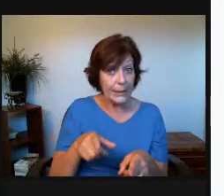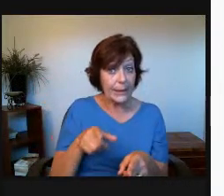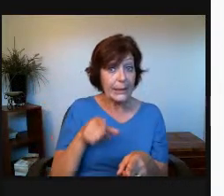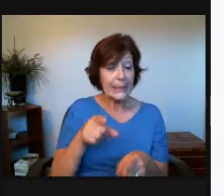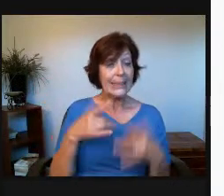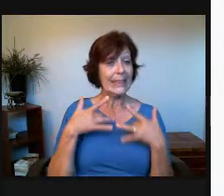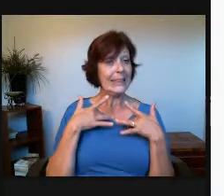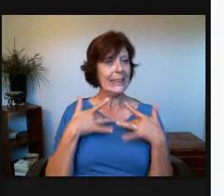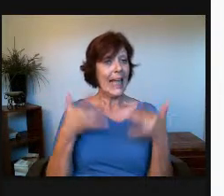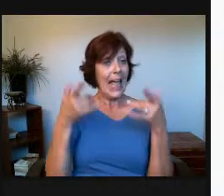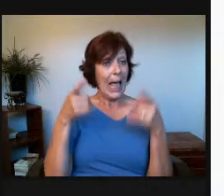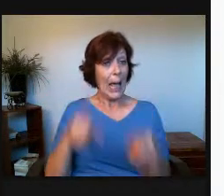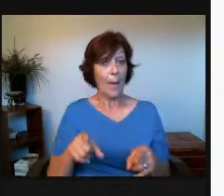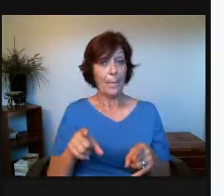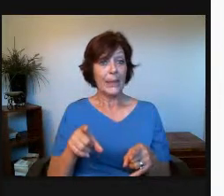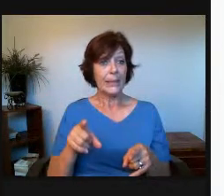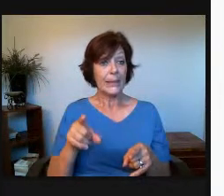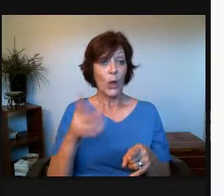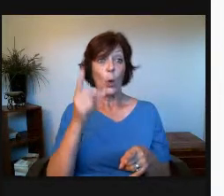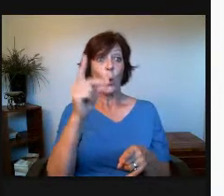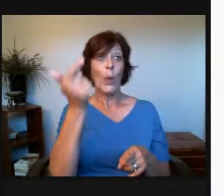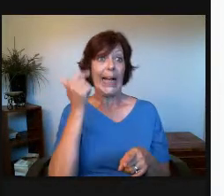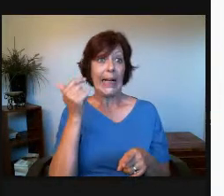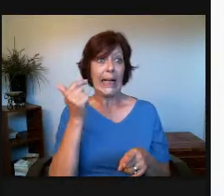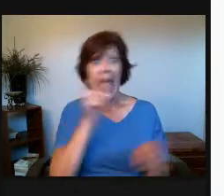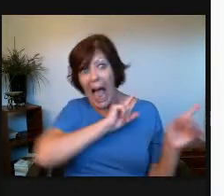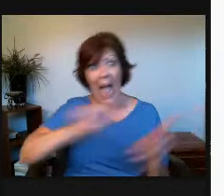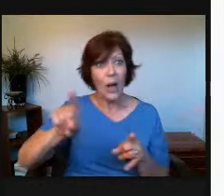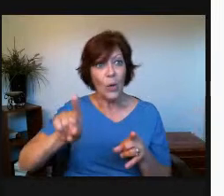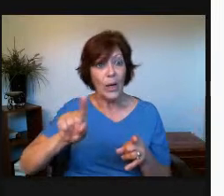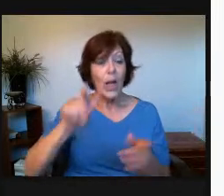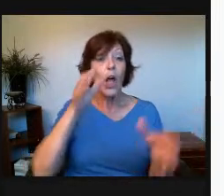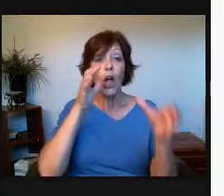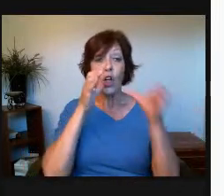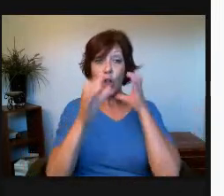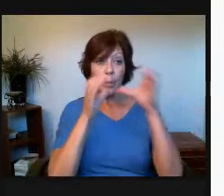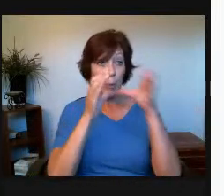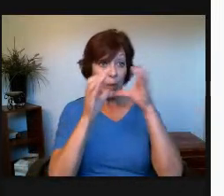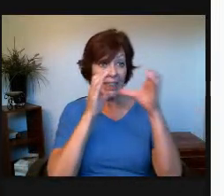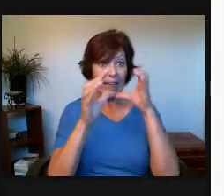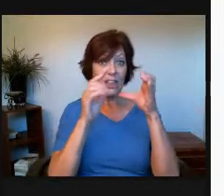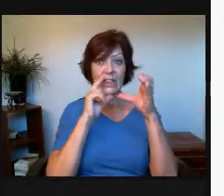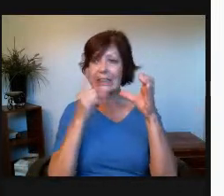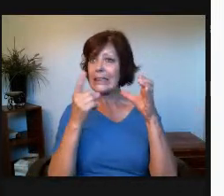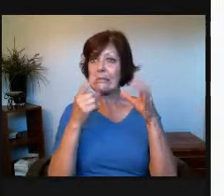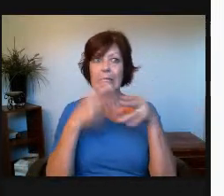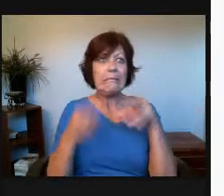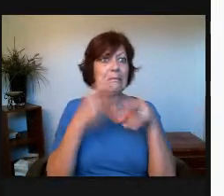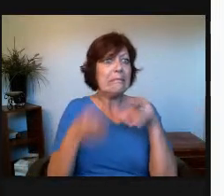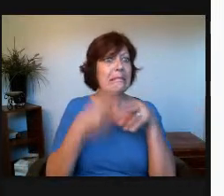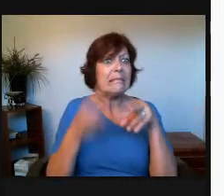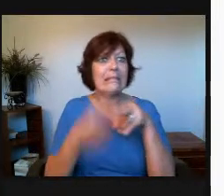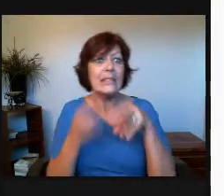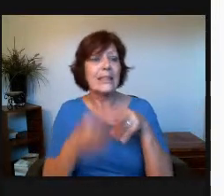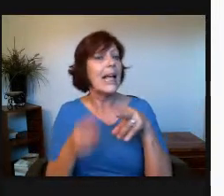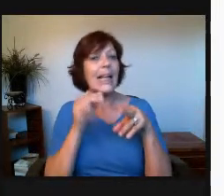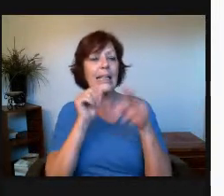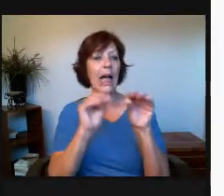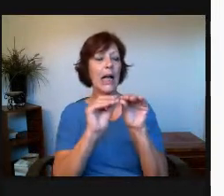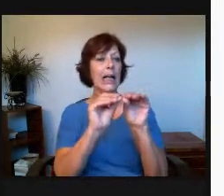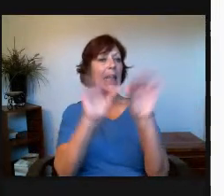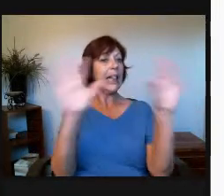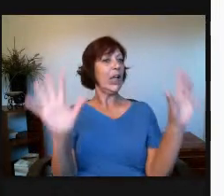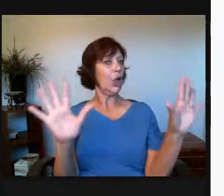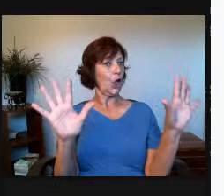takes place very, very, very quickly. Communication is sort of clipped and not as